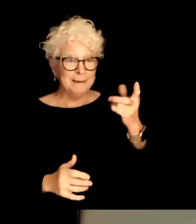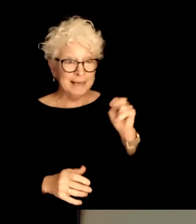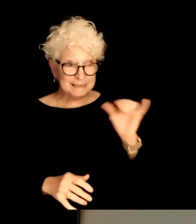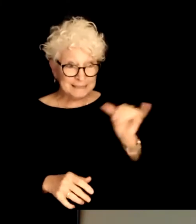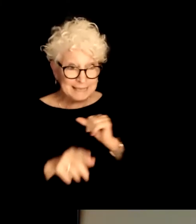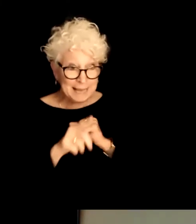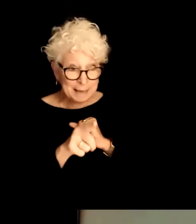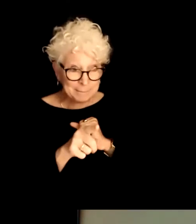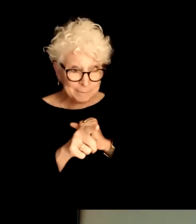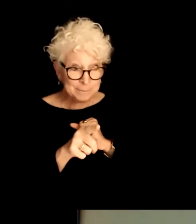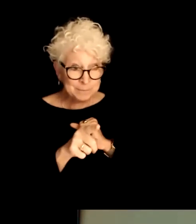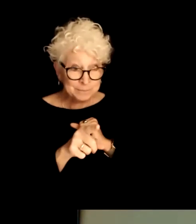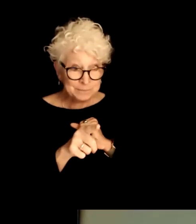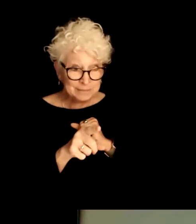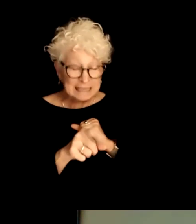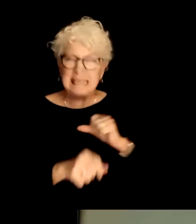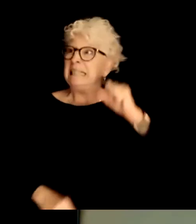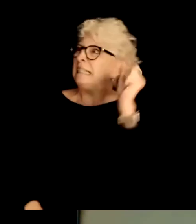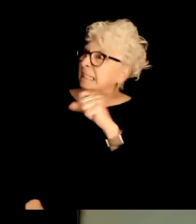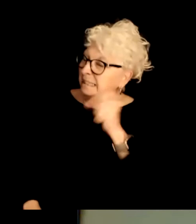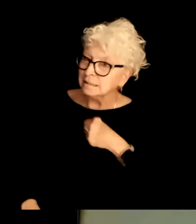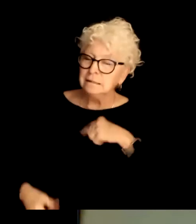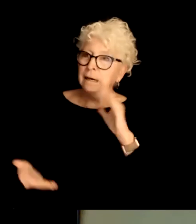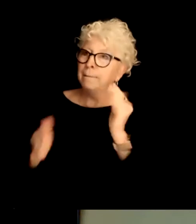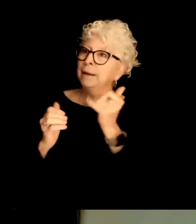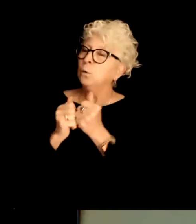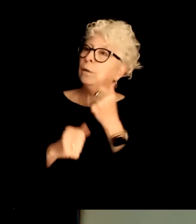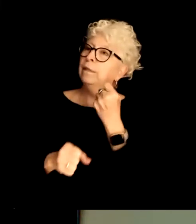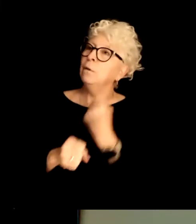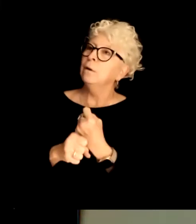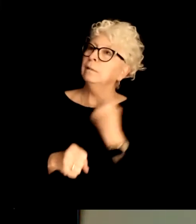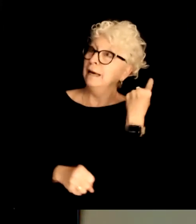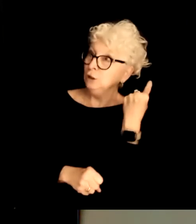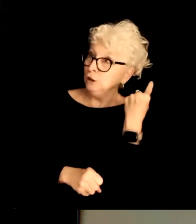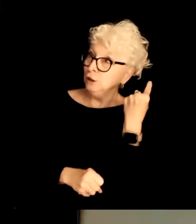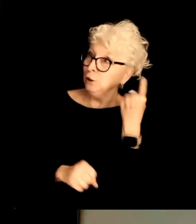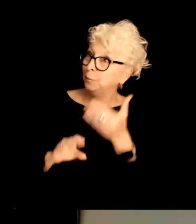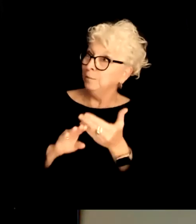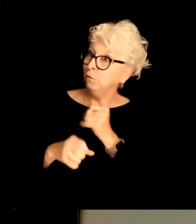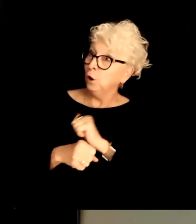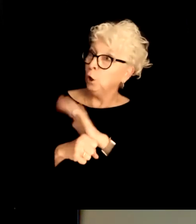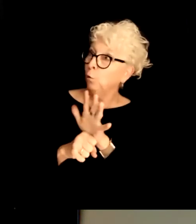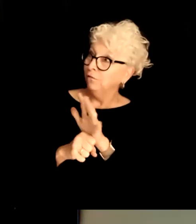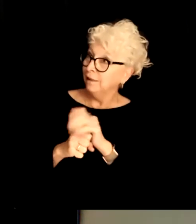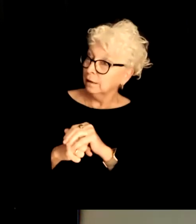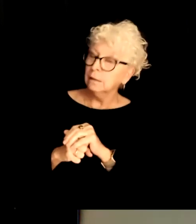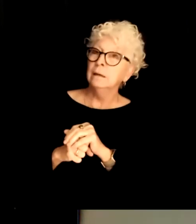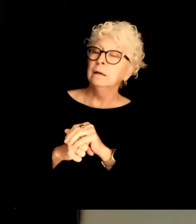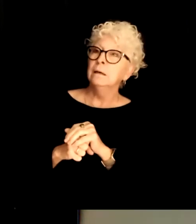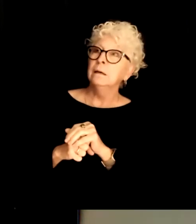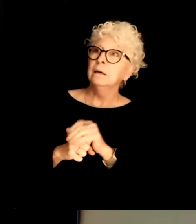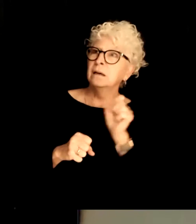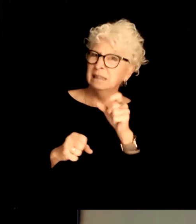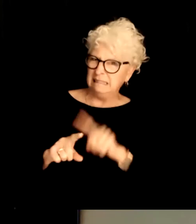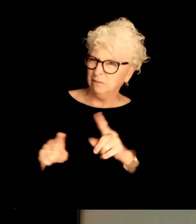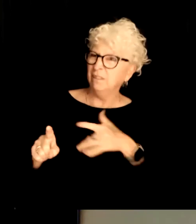different to see it now as opposed to a year ago, the trailer. Yeah, I mean, because everything has changed and also hasn't at the same